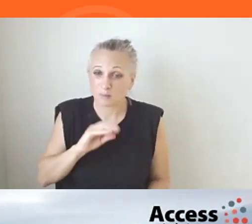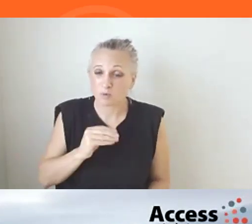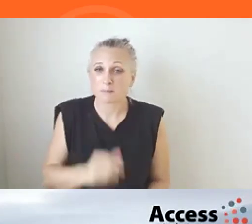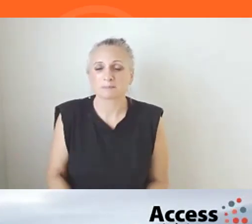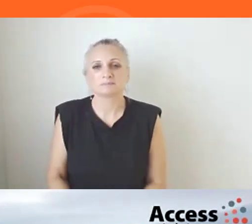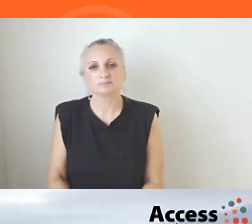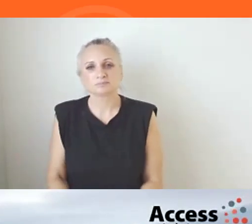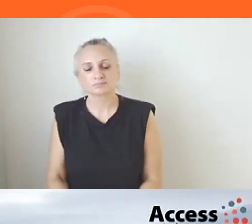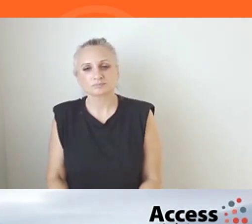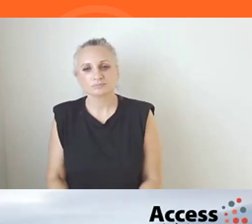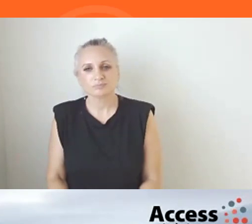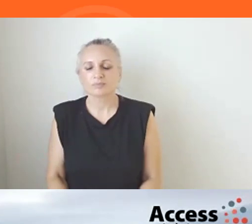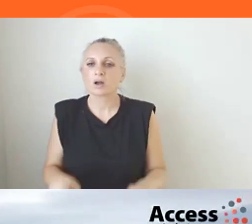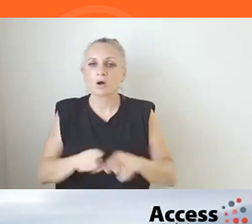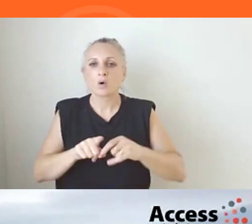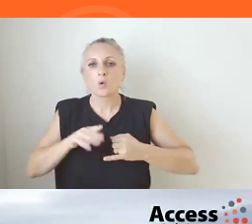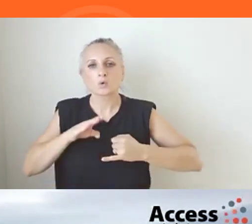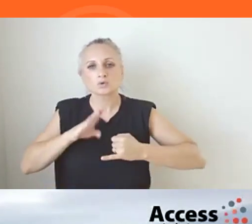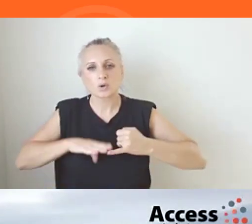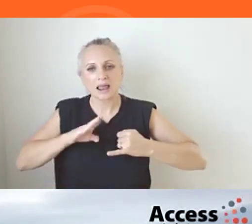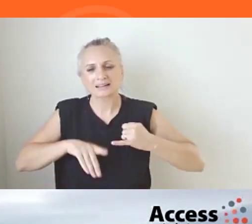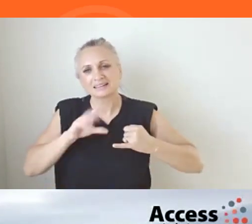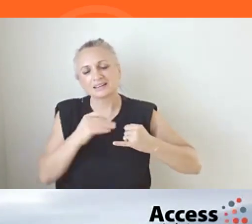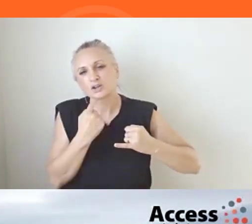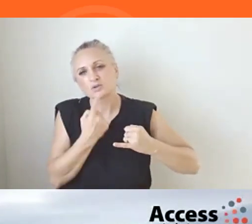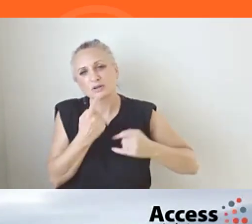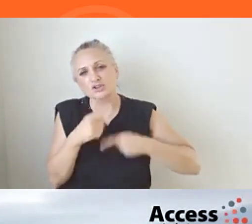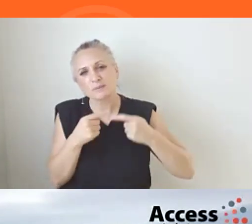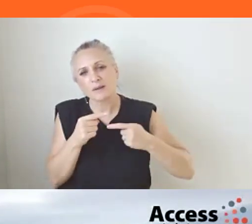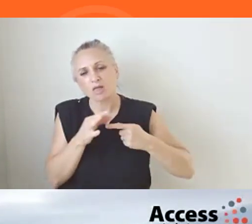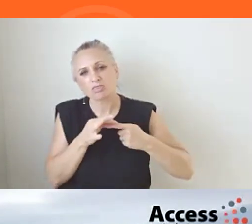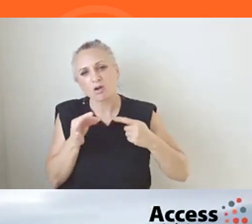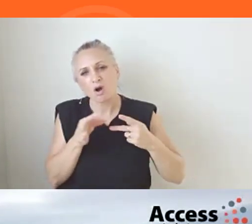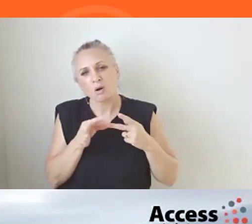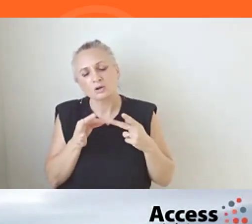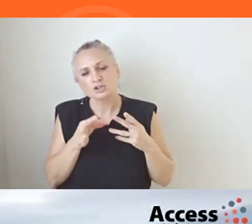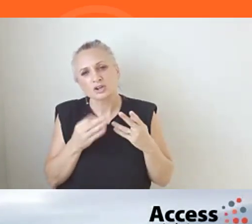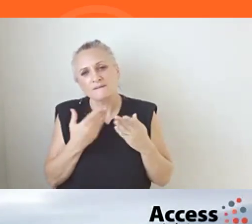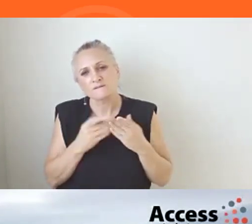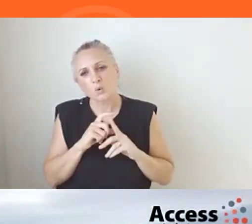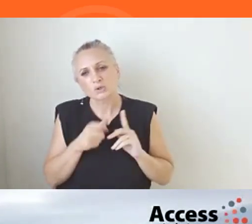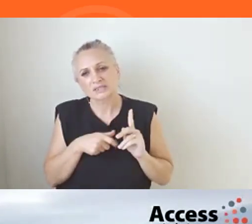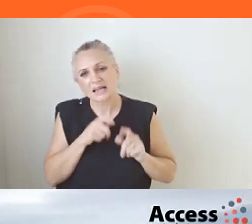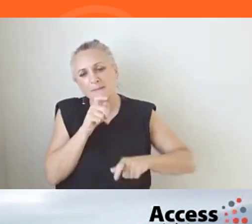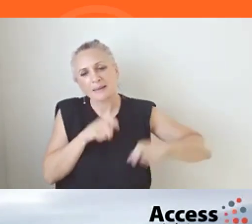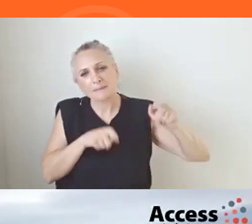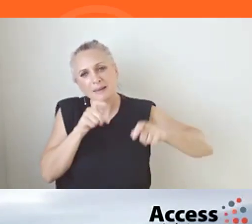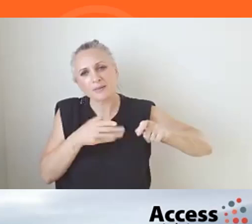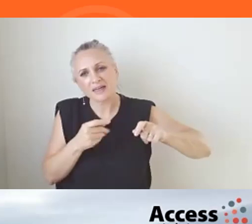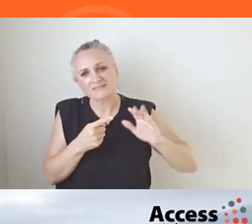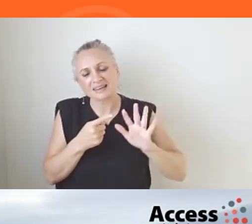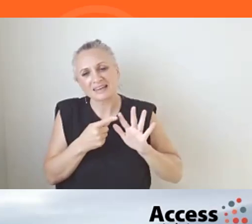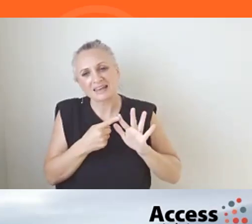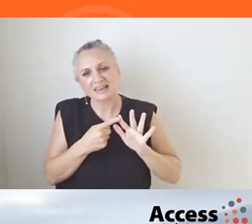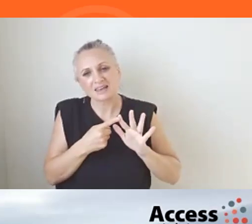And also, lastly, can you just mention about the option for disabled people who have EIF or